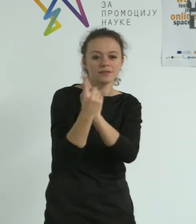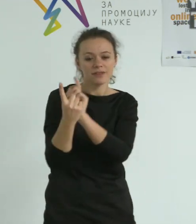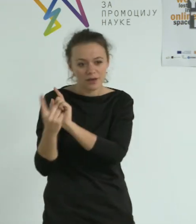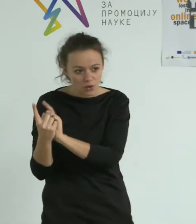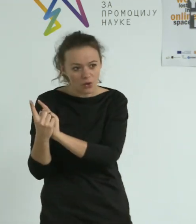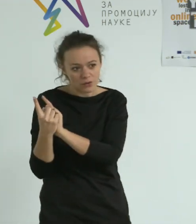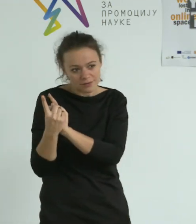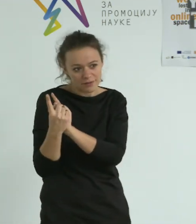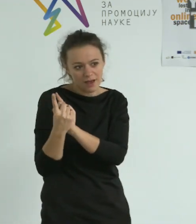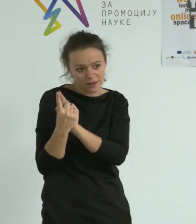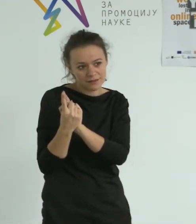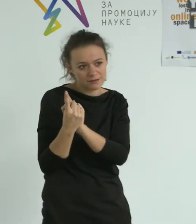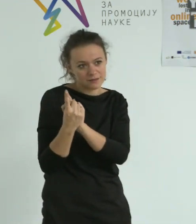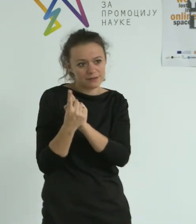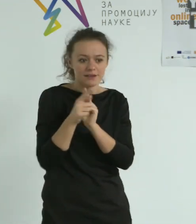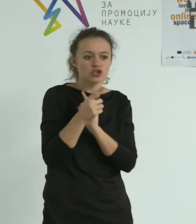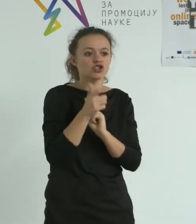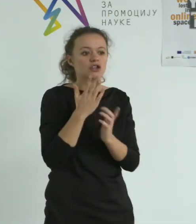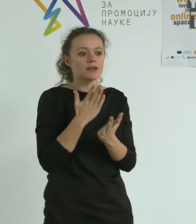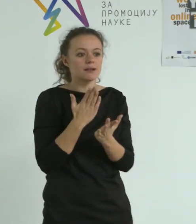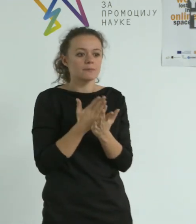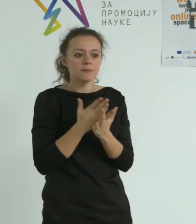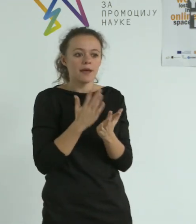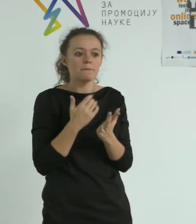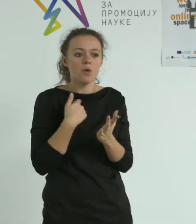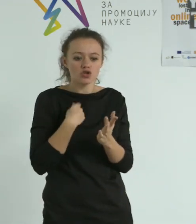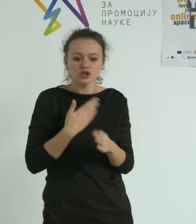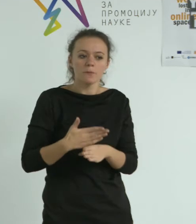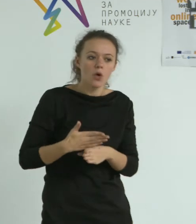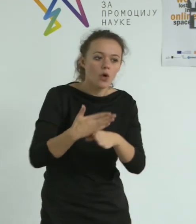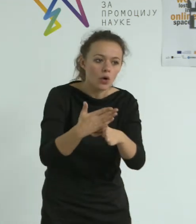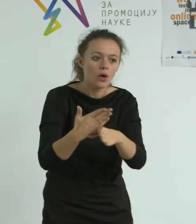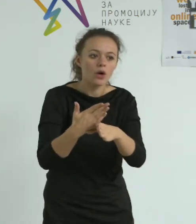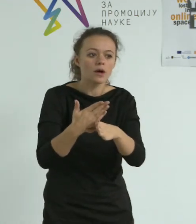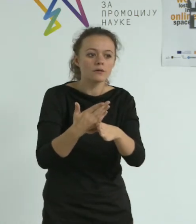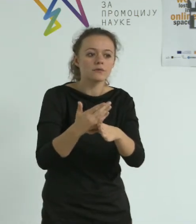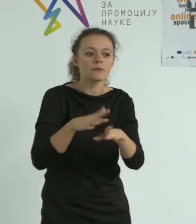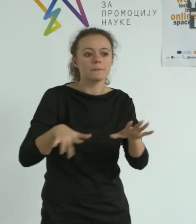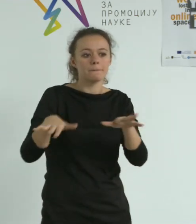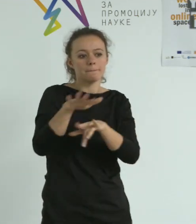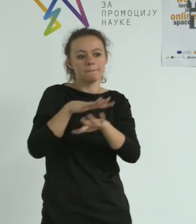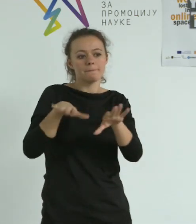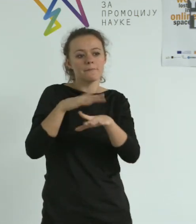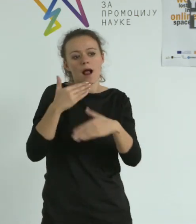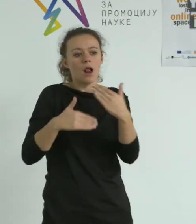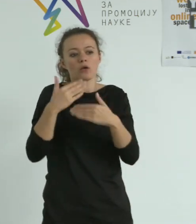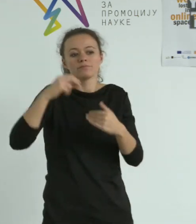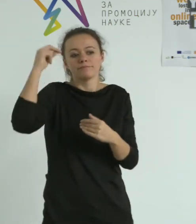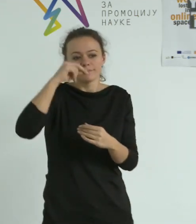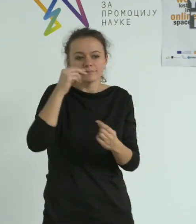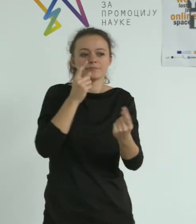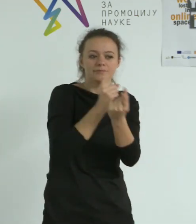So options for live, maybe blended learning might be useful for these spaces here for the